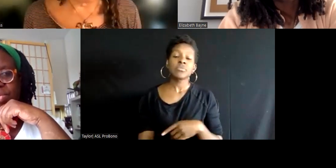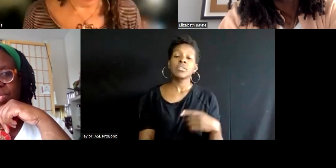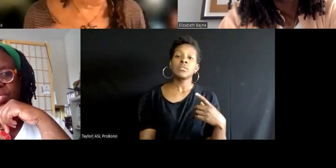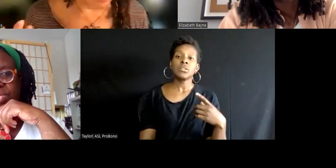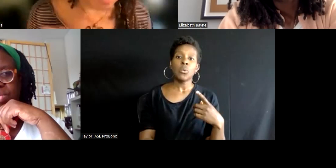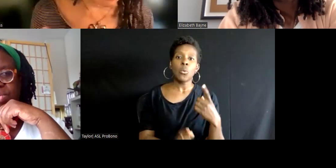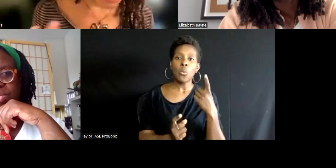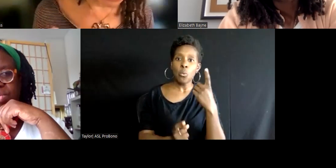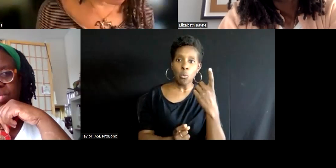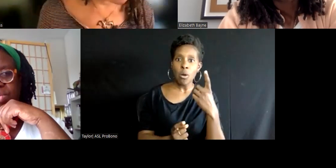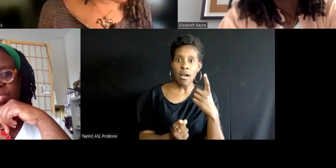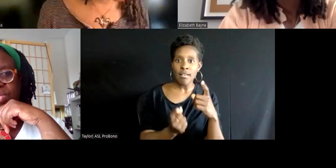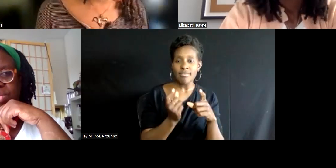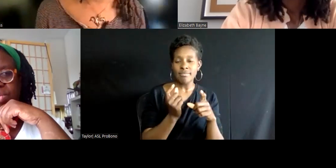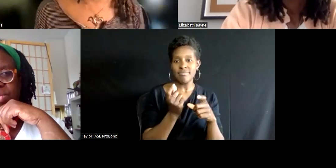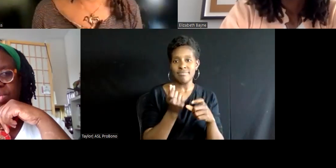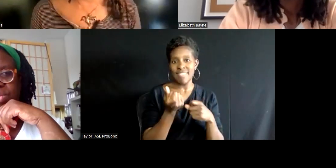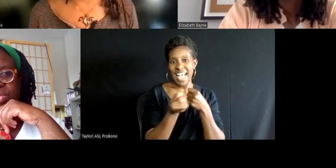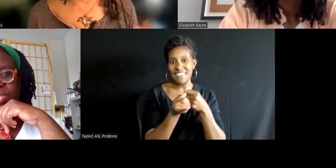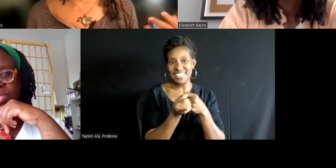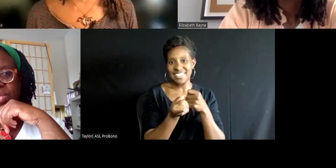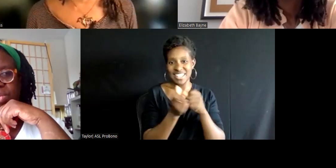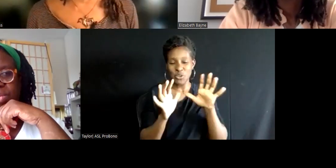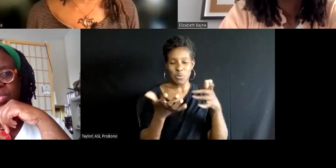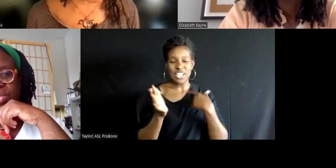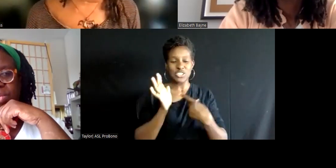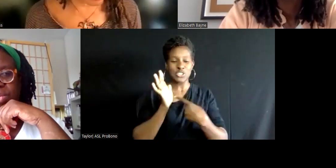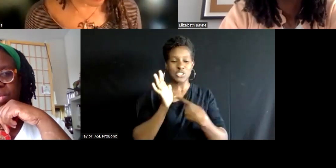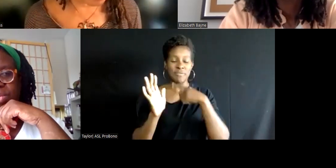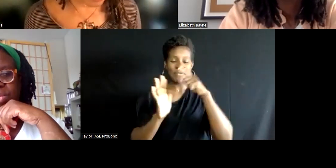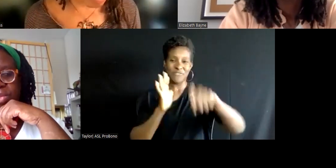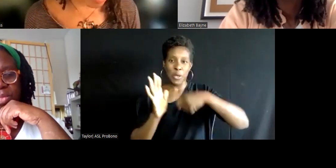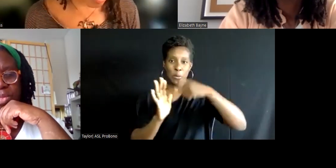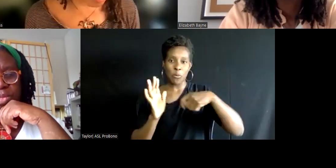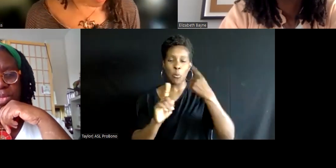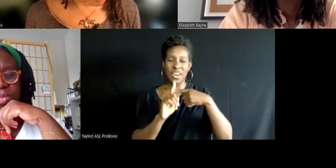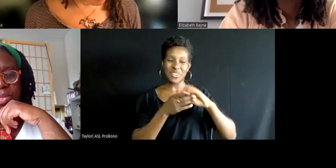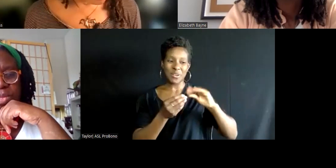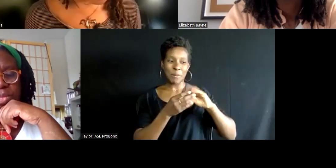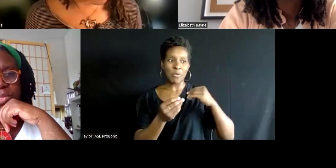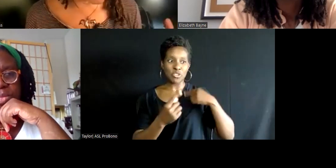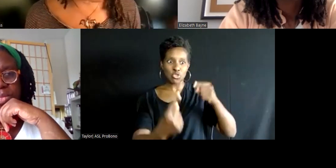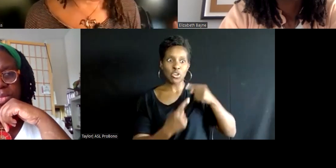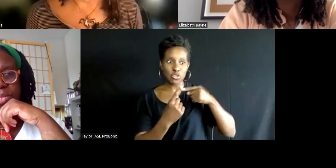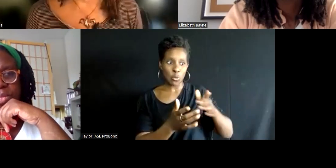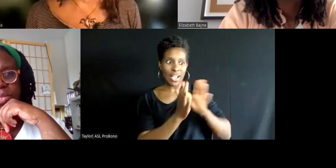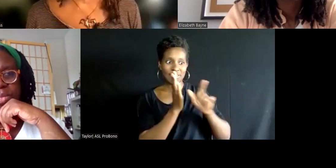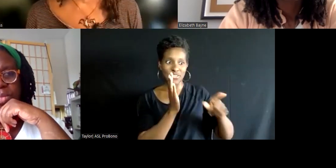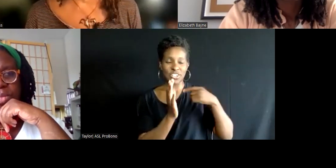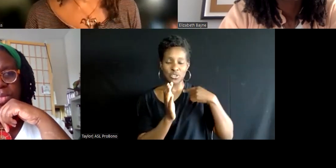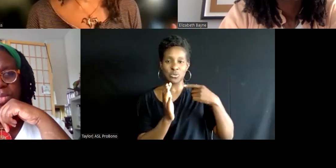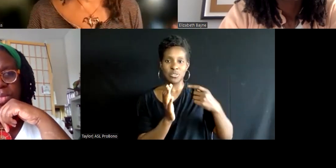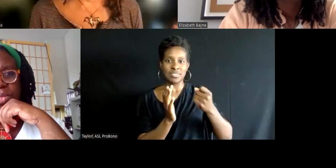the advocacy groups that I showed this to, when I brought that point up in the film, said, oh, well, you can't, it was